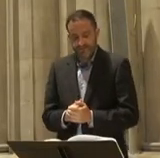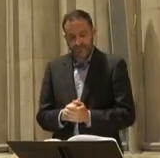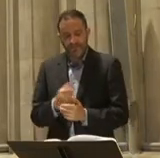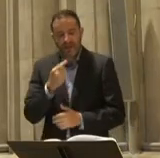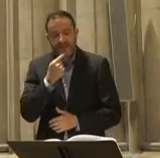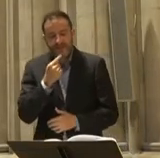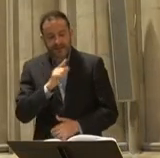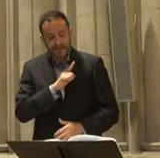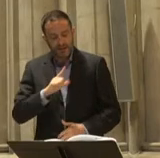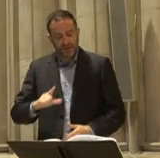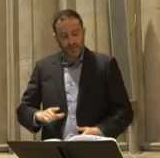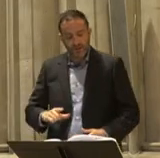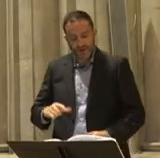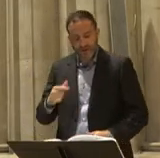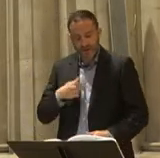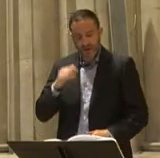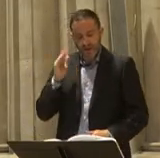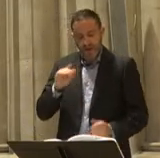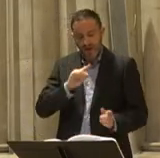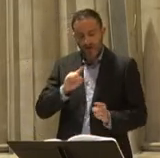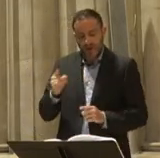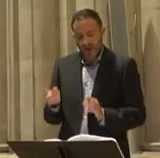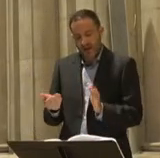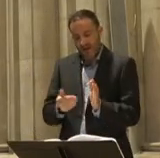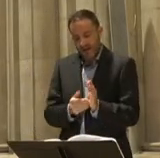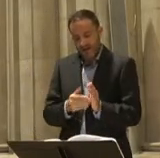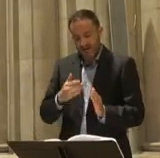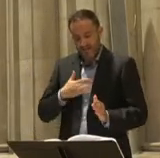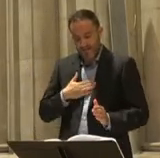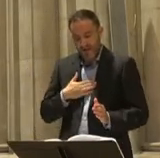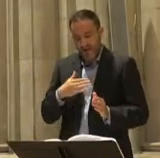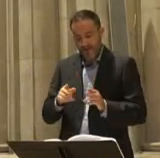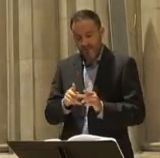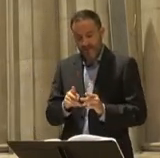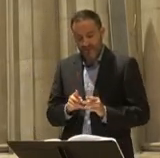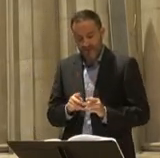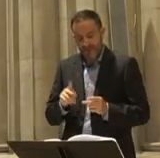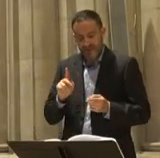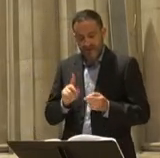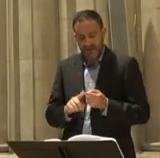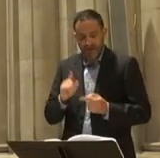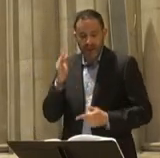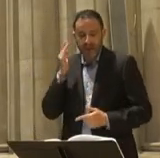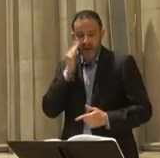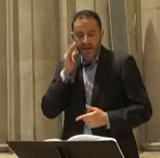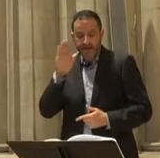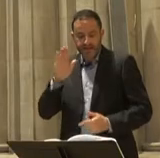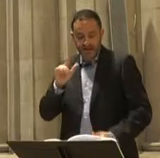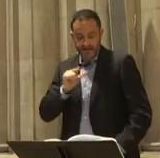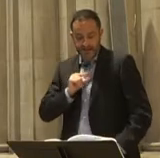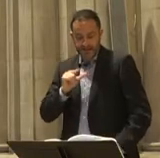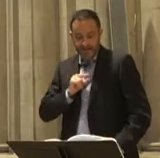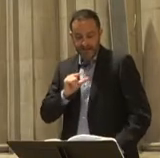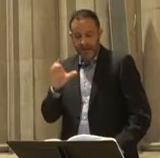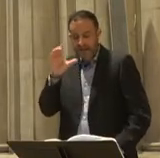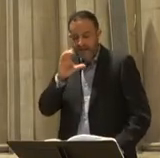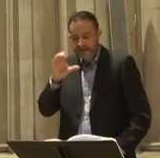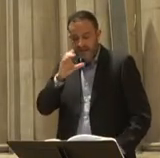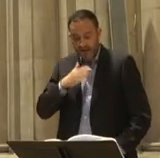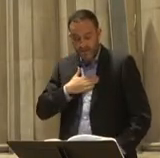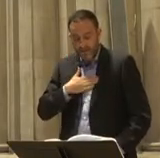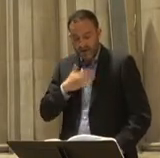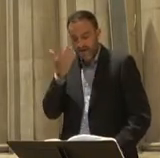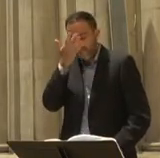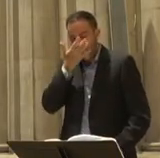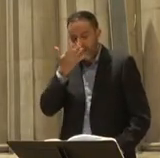Thus says the Lord, I will return again to my place until they acknowledge their guilt and seek my